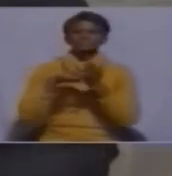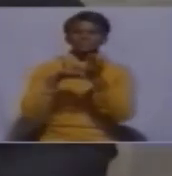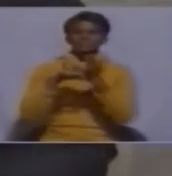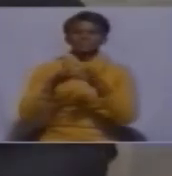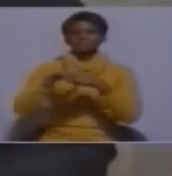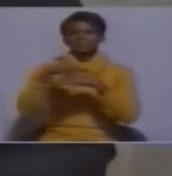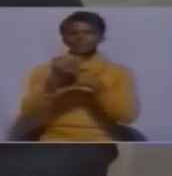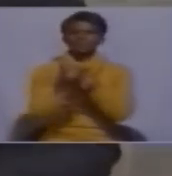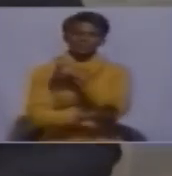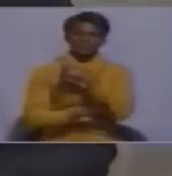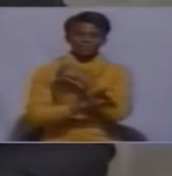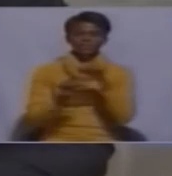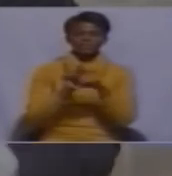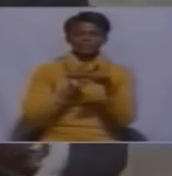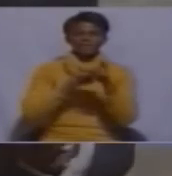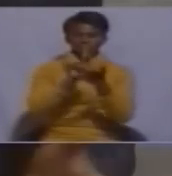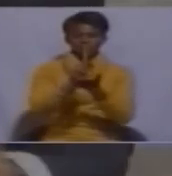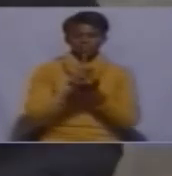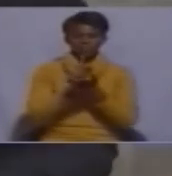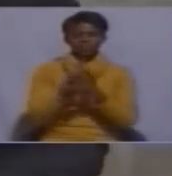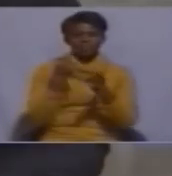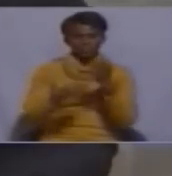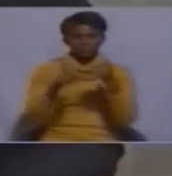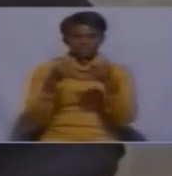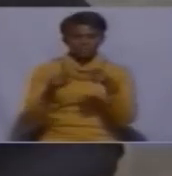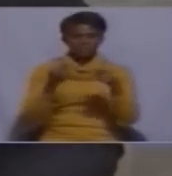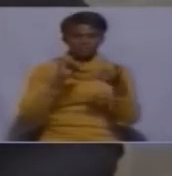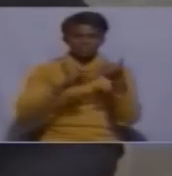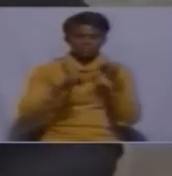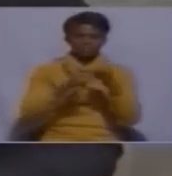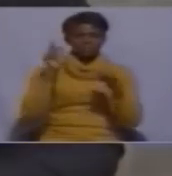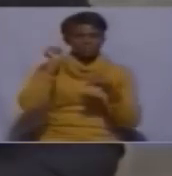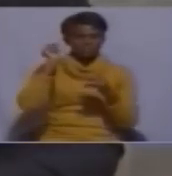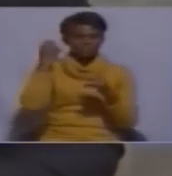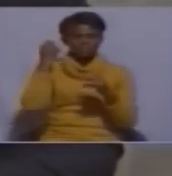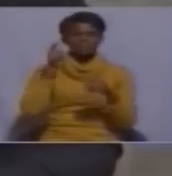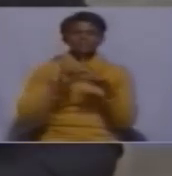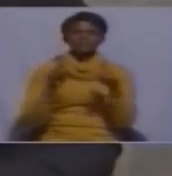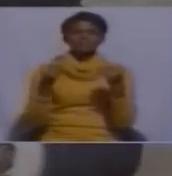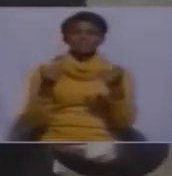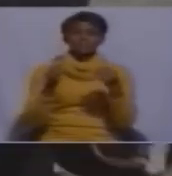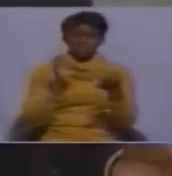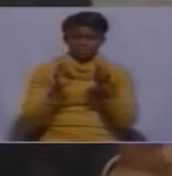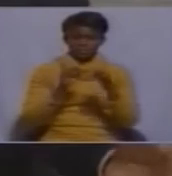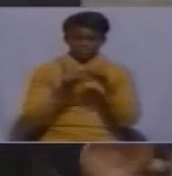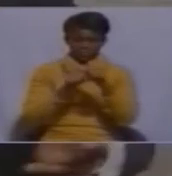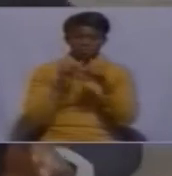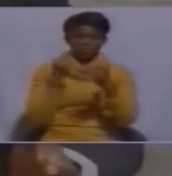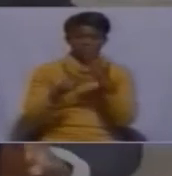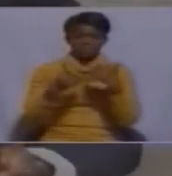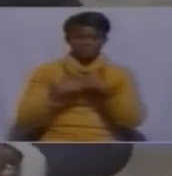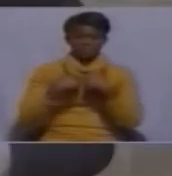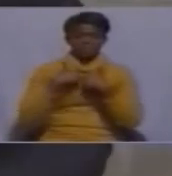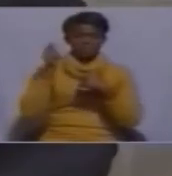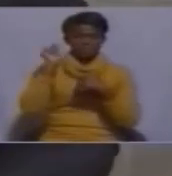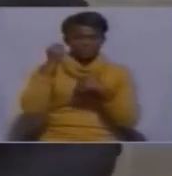country. We have borrowed from what's obtaining in South Africa, in Kenya. But again, it then necessarily follows that whatever you have gotten from Kenya